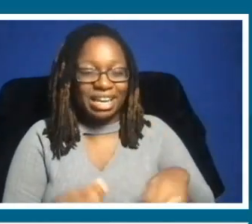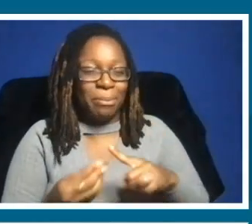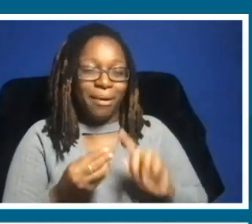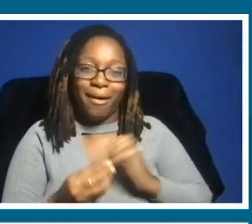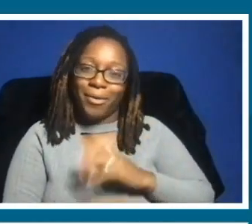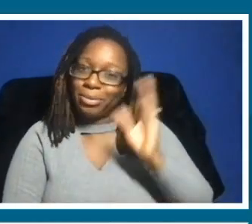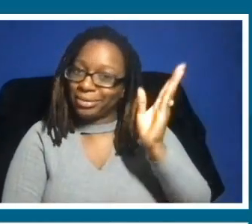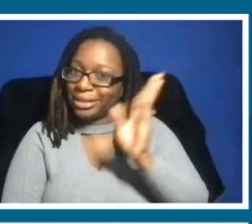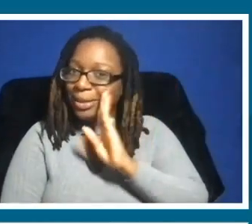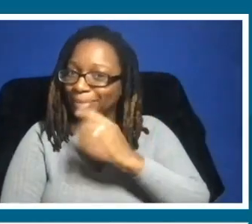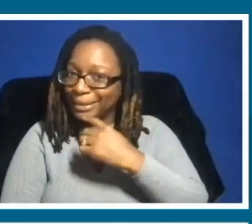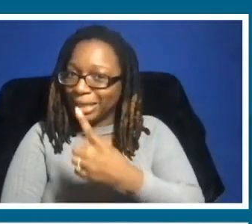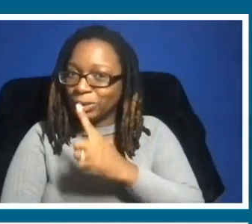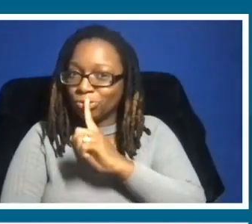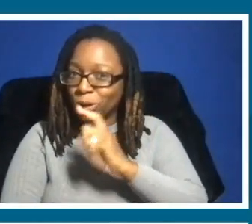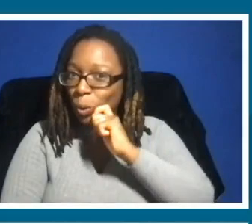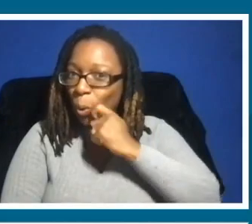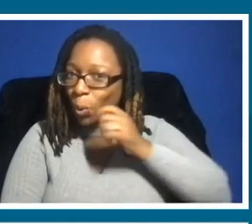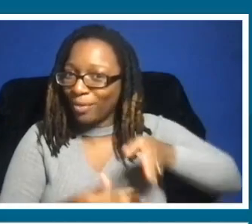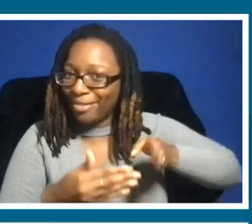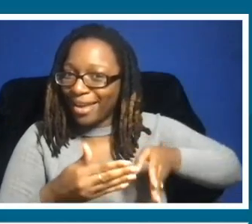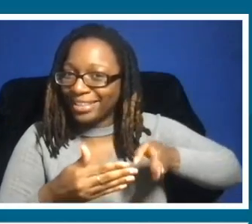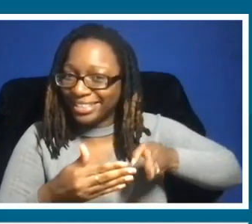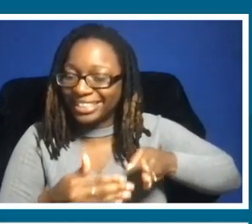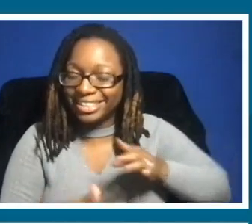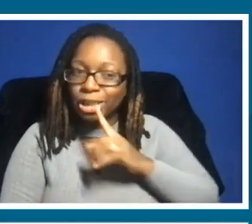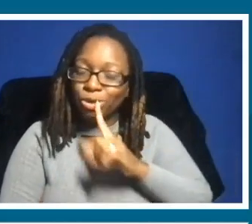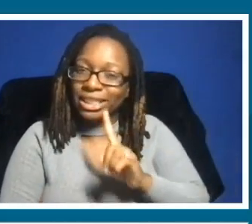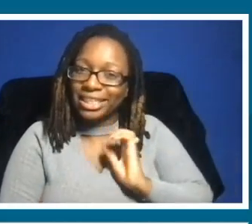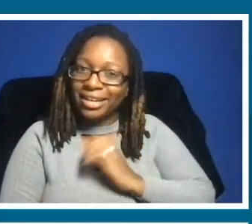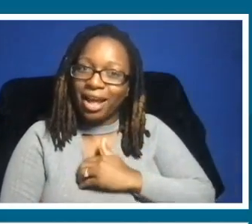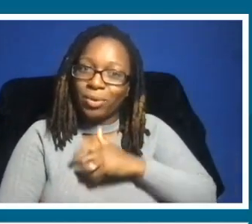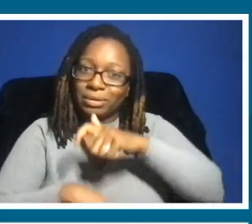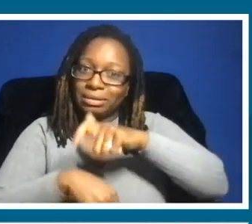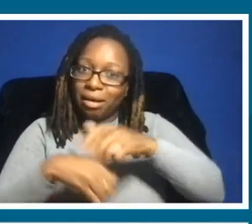that is in fact in Chronicling America about this.